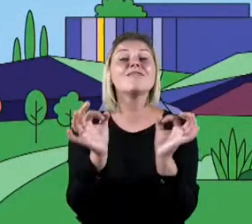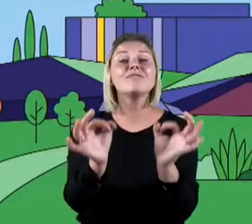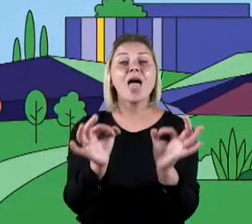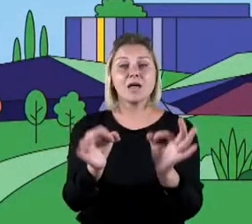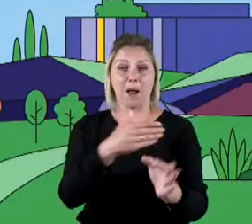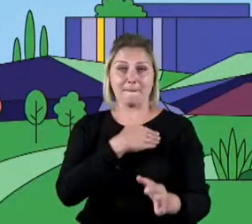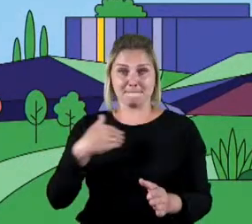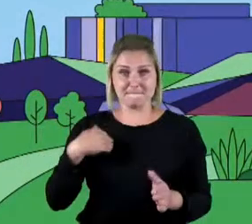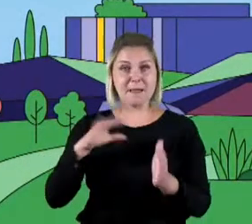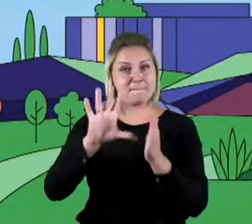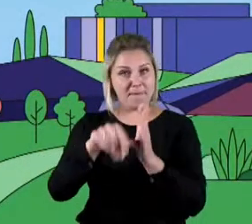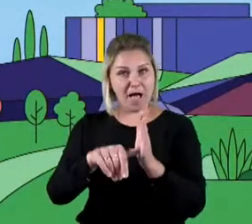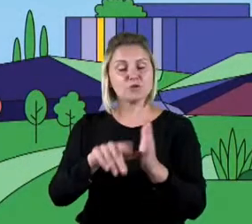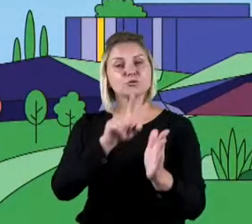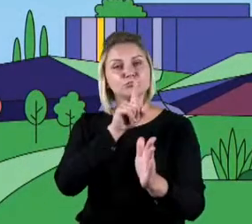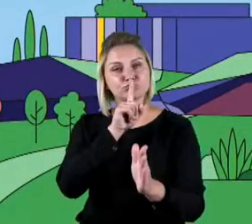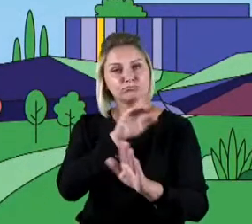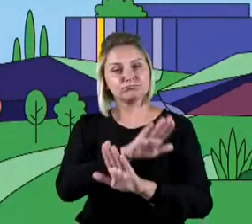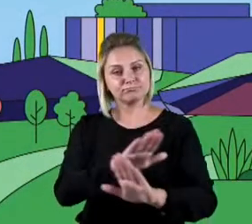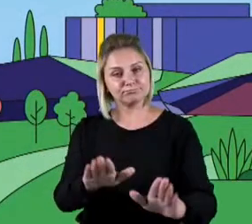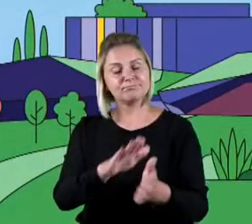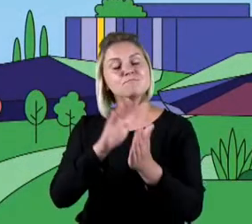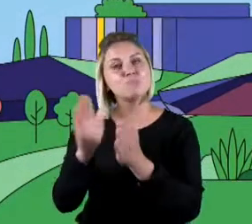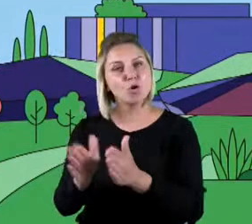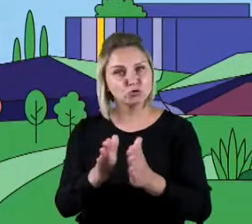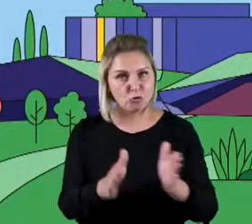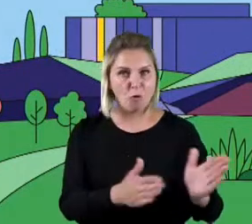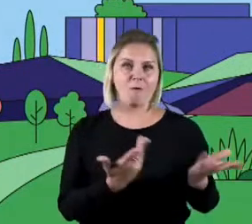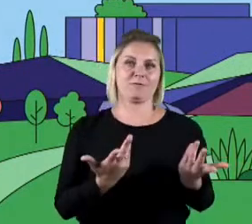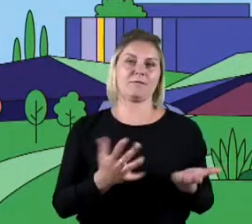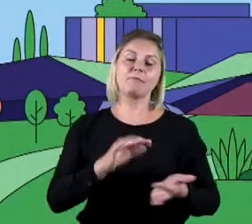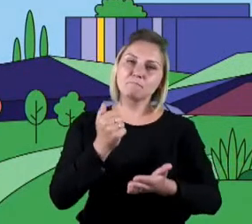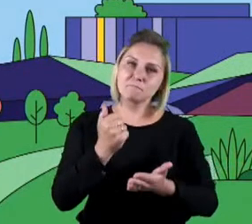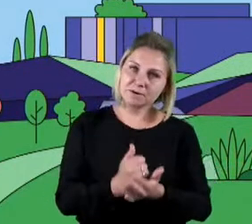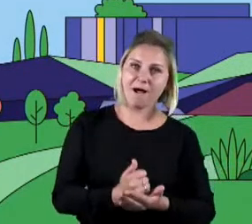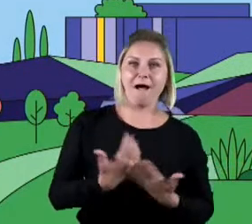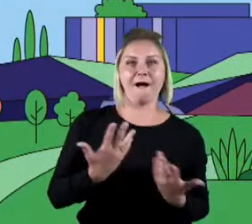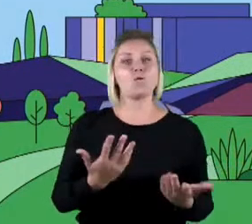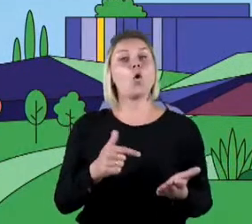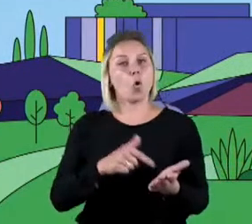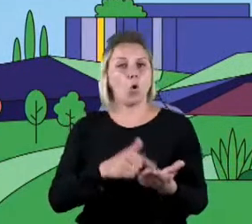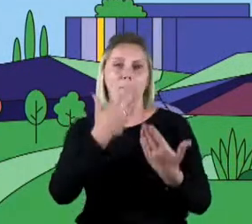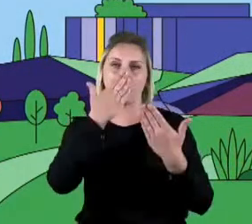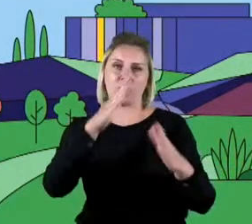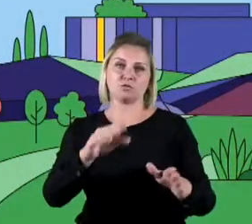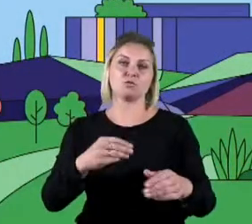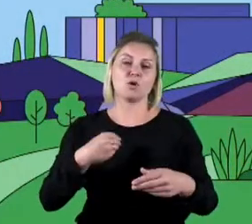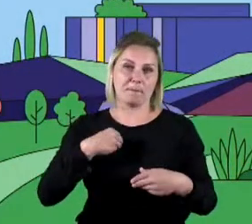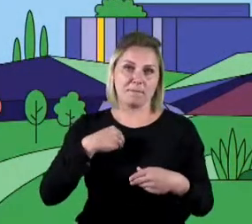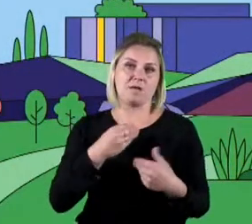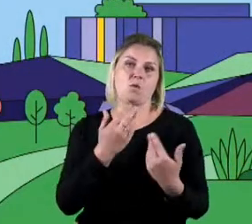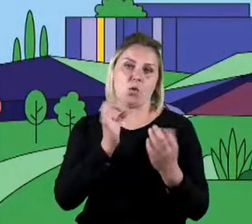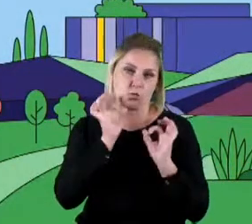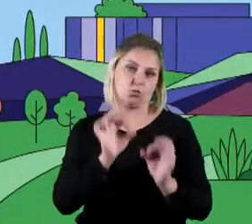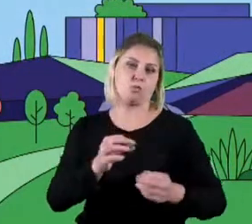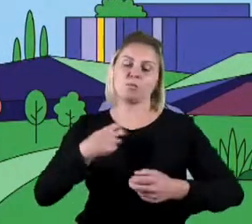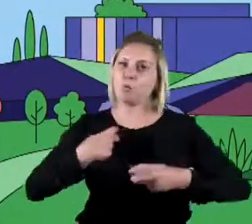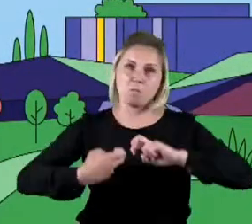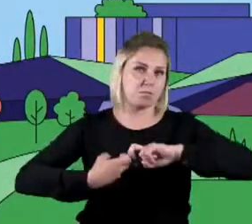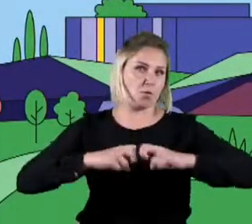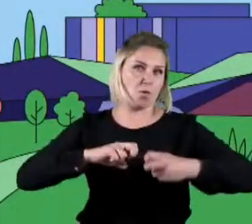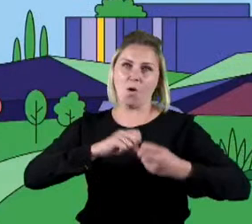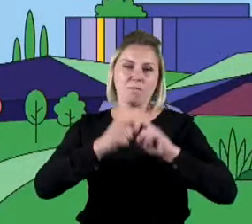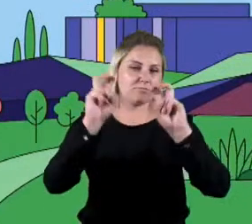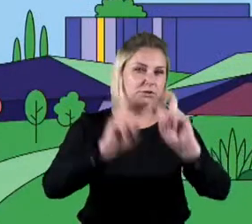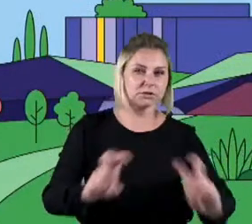now we are a city where there is order, where there is a rule of law, and this shows us that we are resilient and that